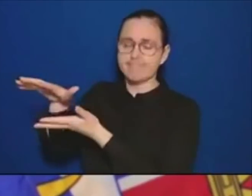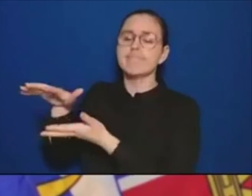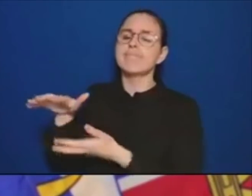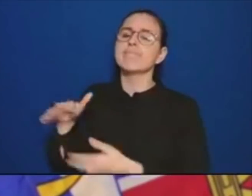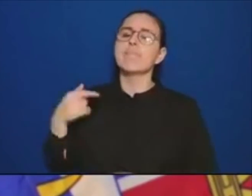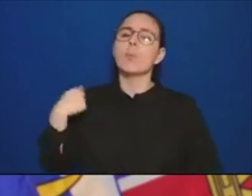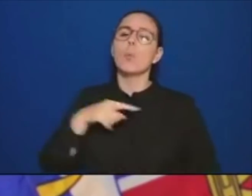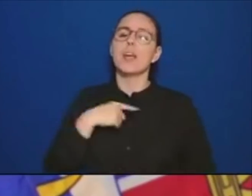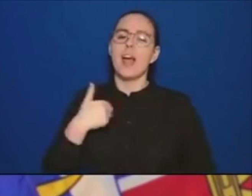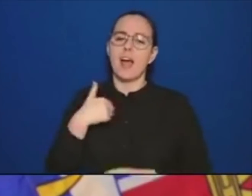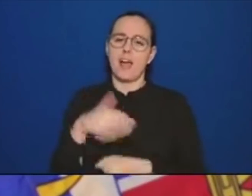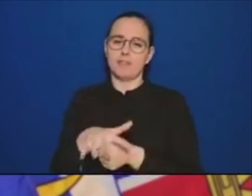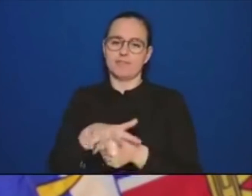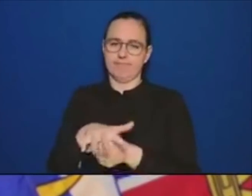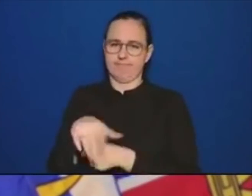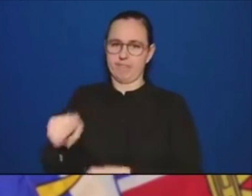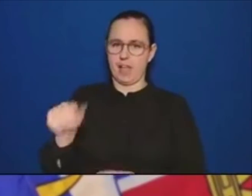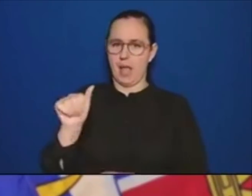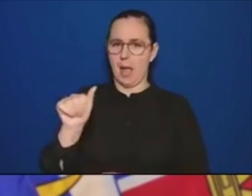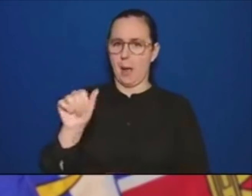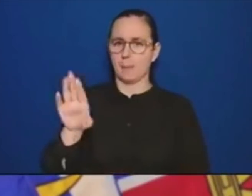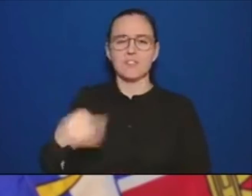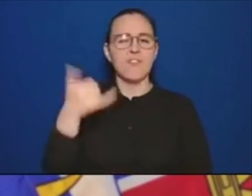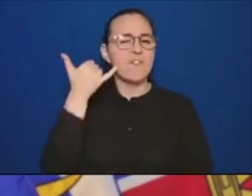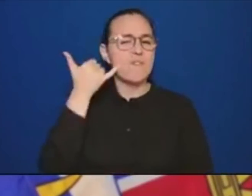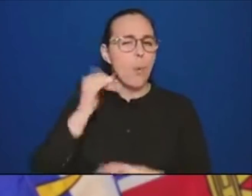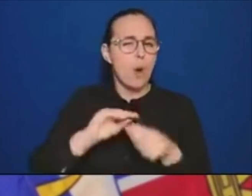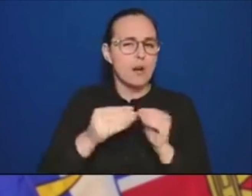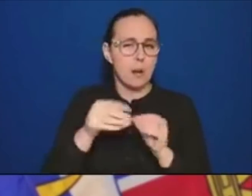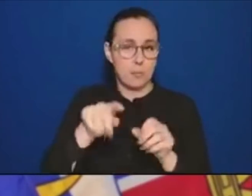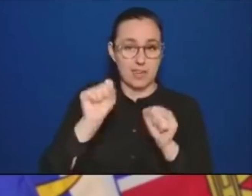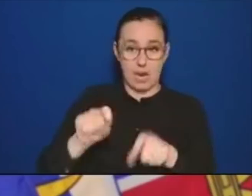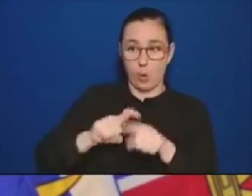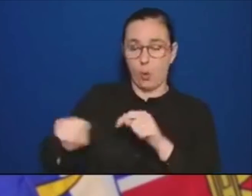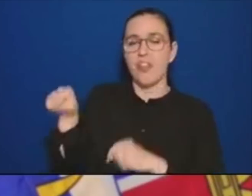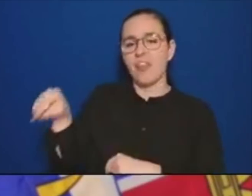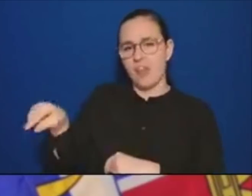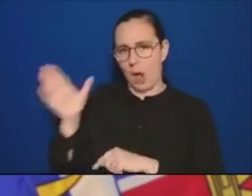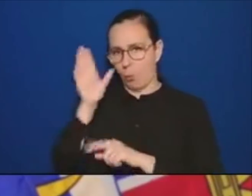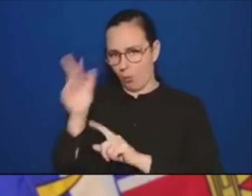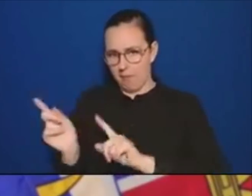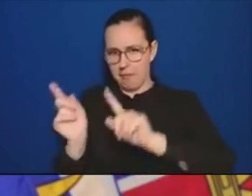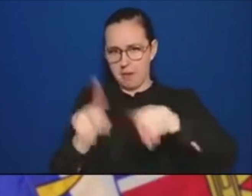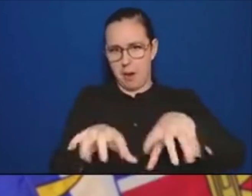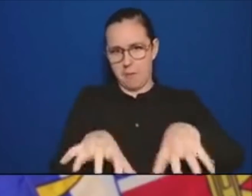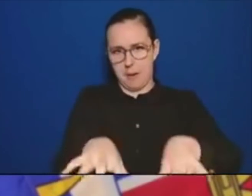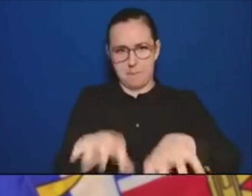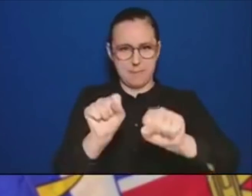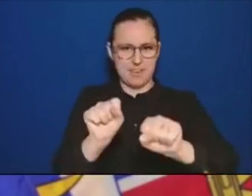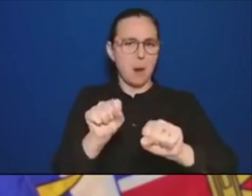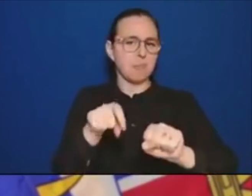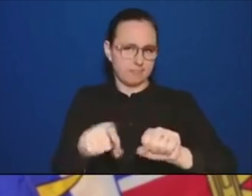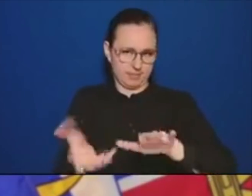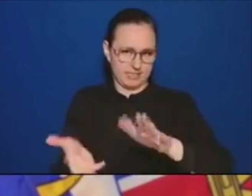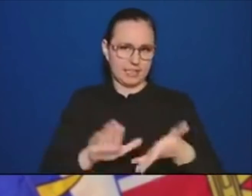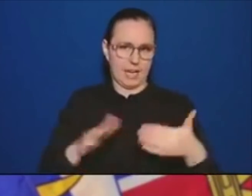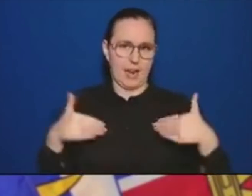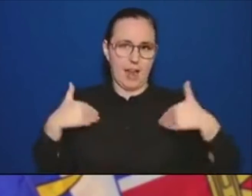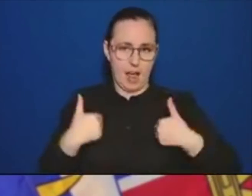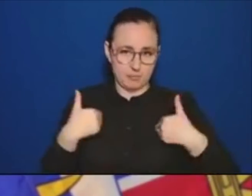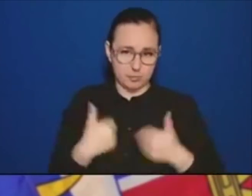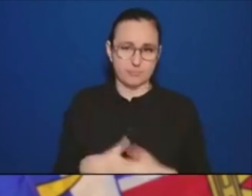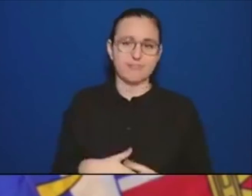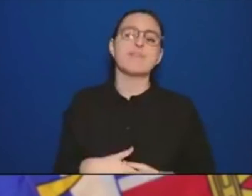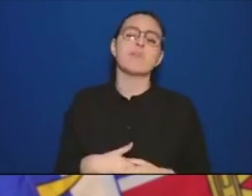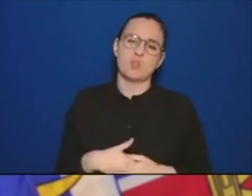people where people can call to have animals removed. We know that there's a lot of grief that farmers are feeling around this